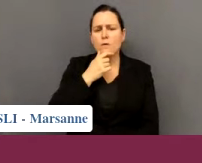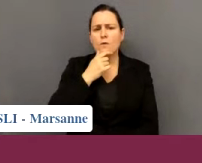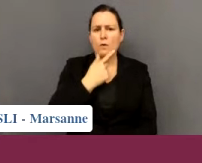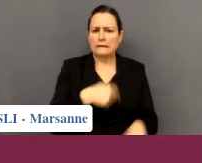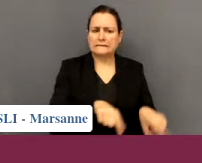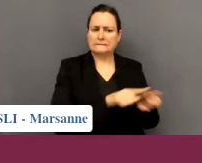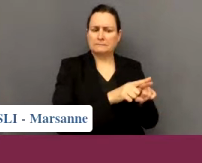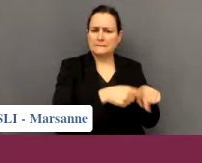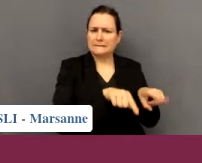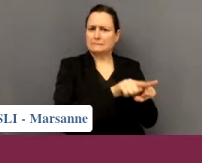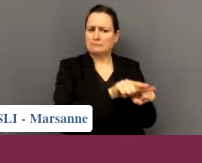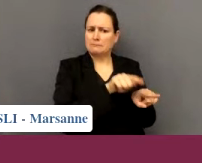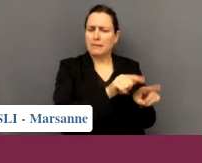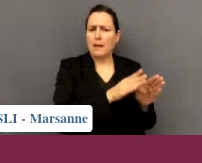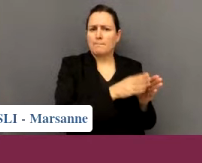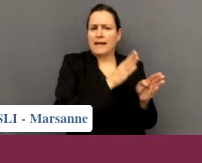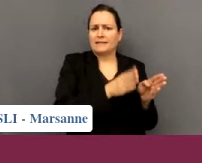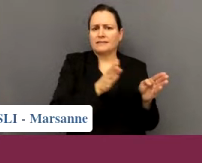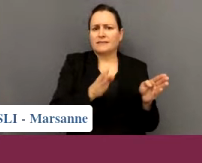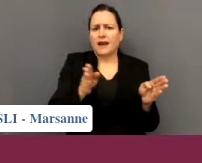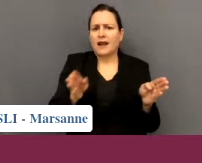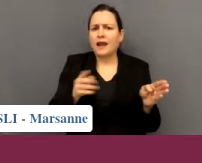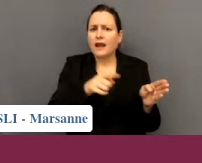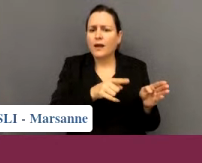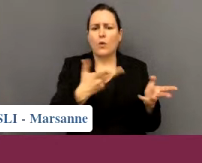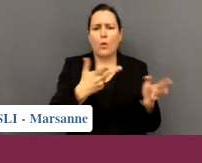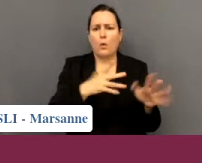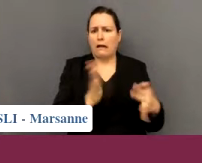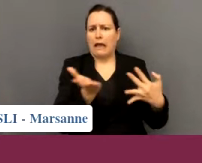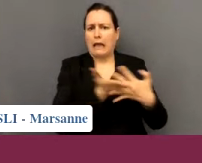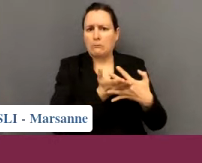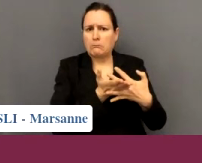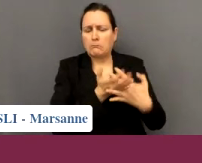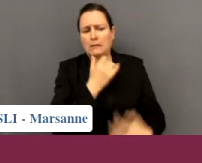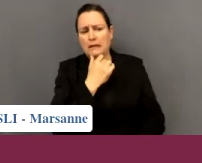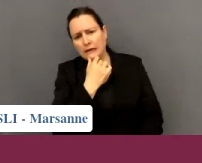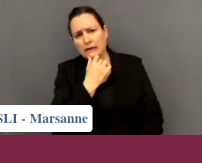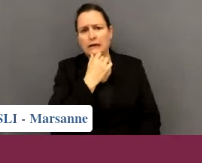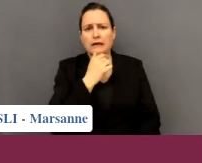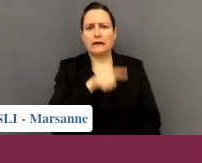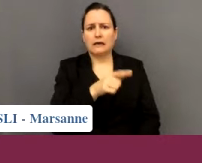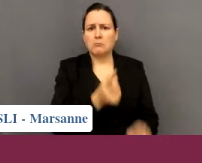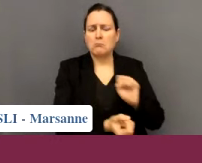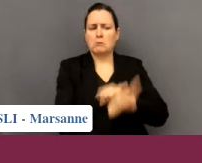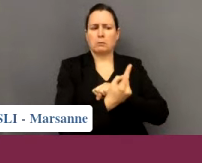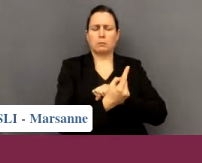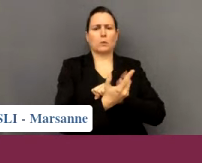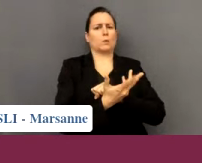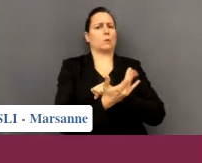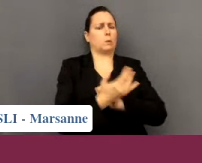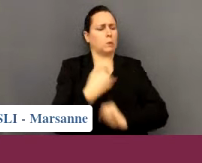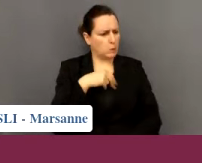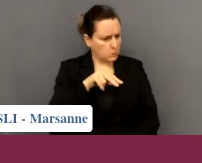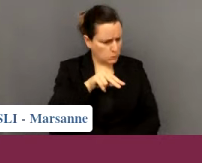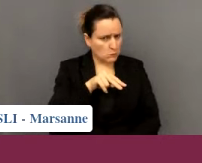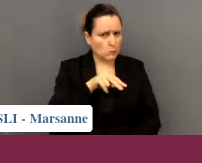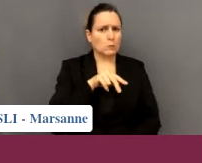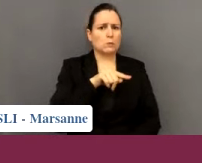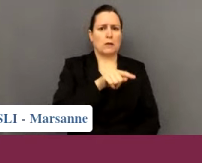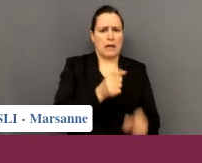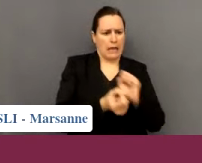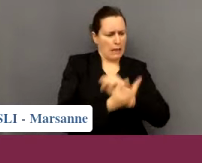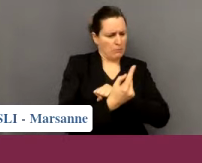that characterize an area of work that is both emerging and relatively dispersed. And I